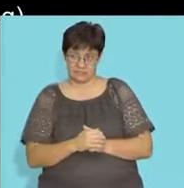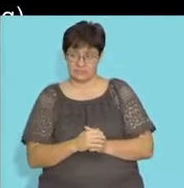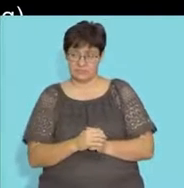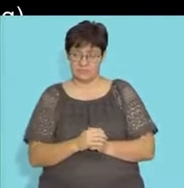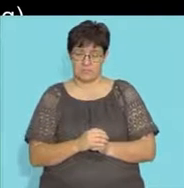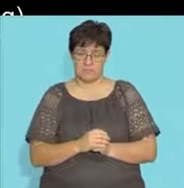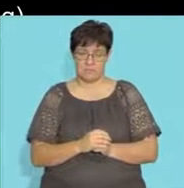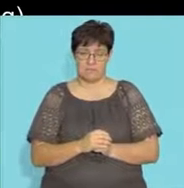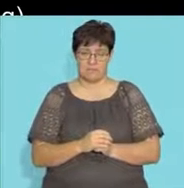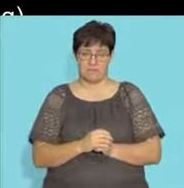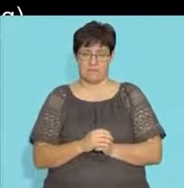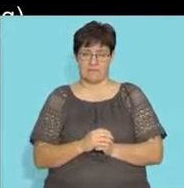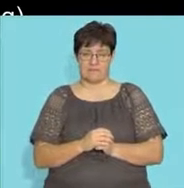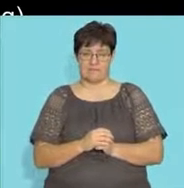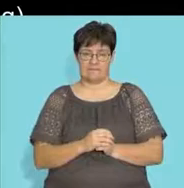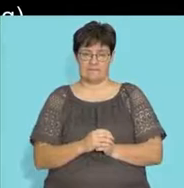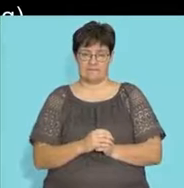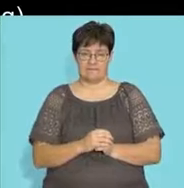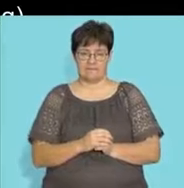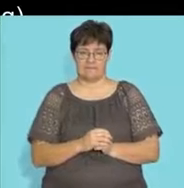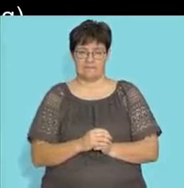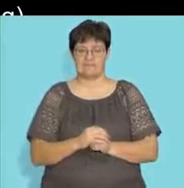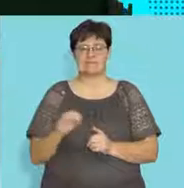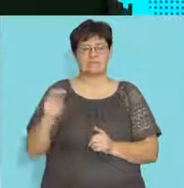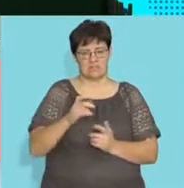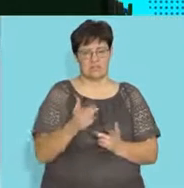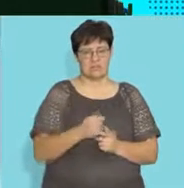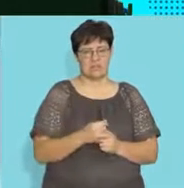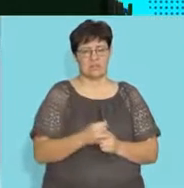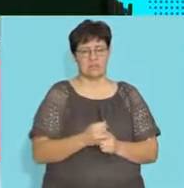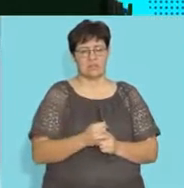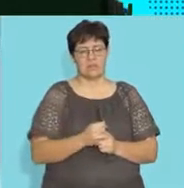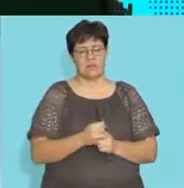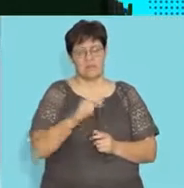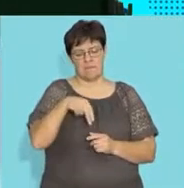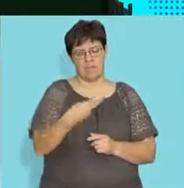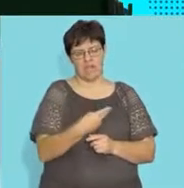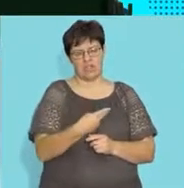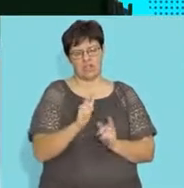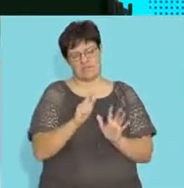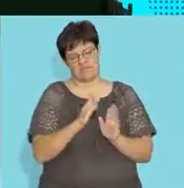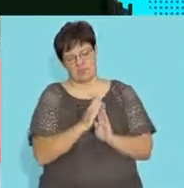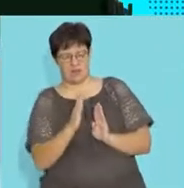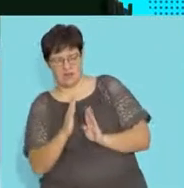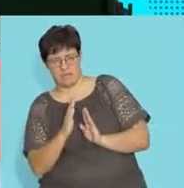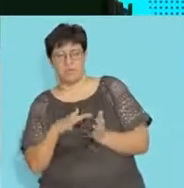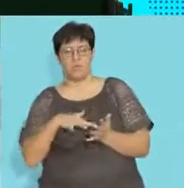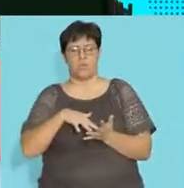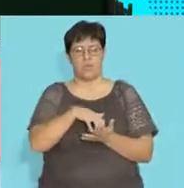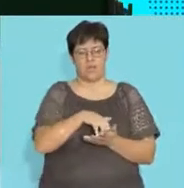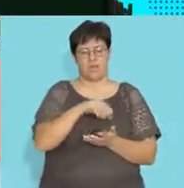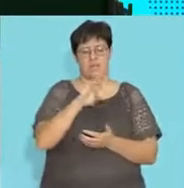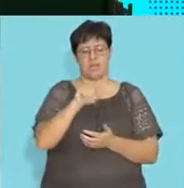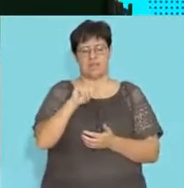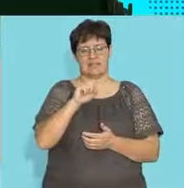will have a salt that will be a little bit over a pH of 7, which means a